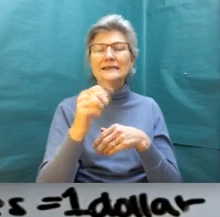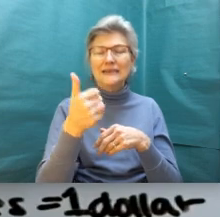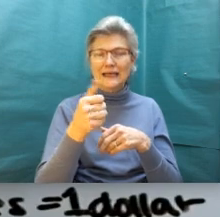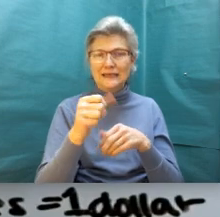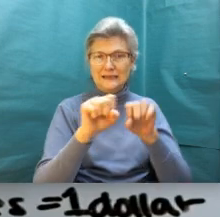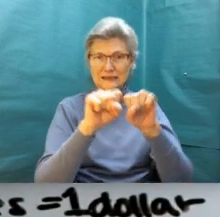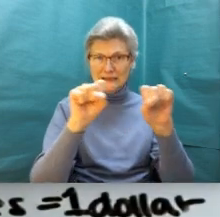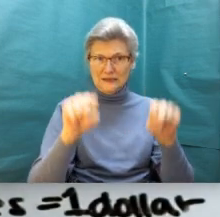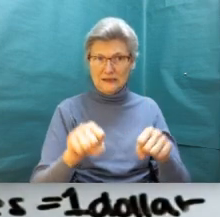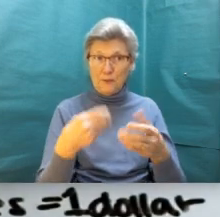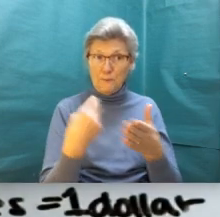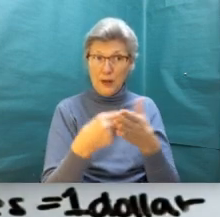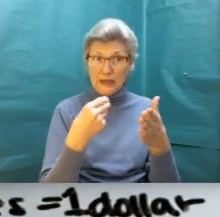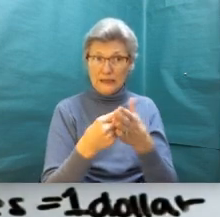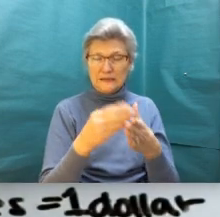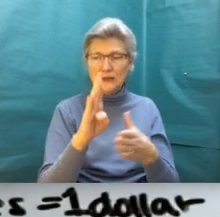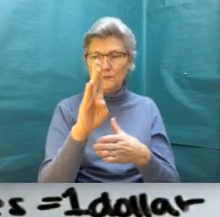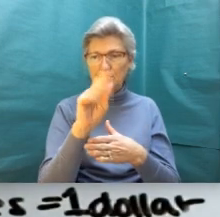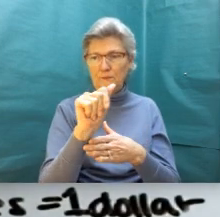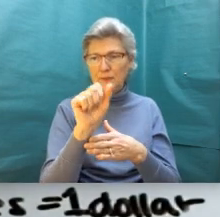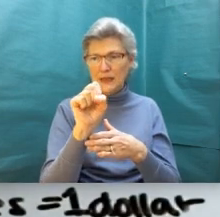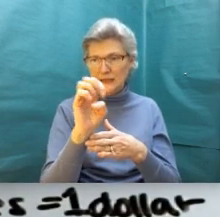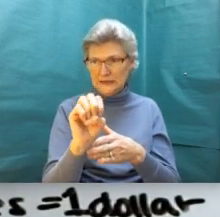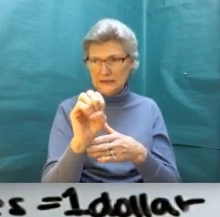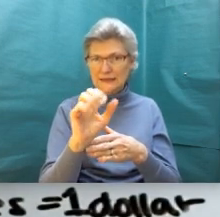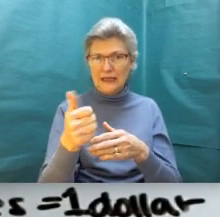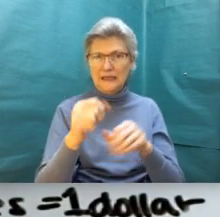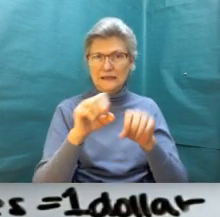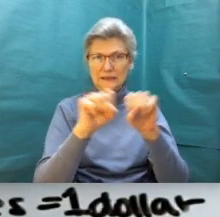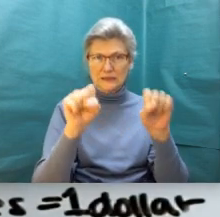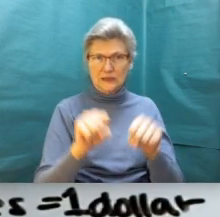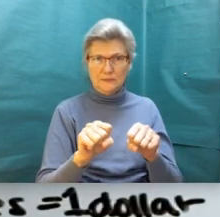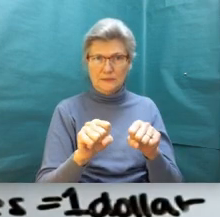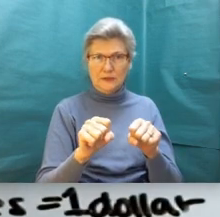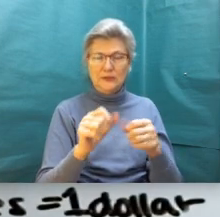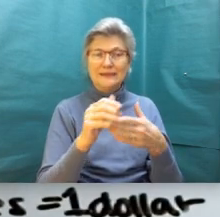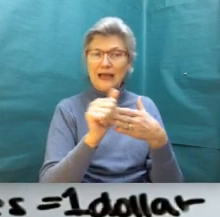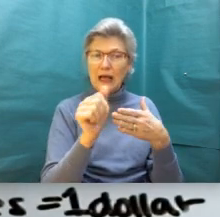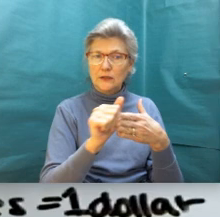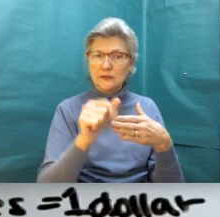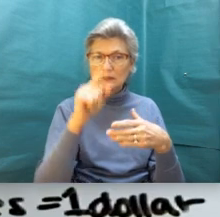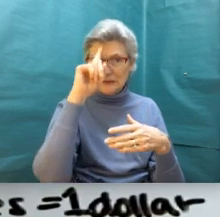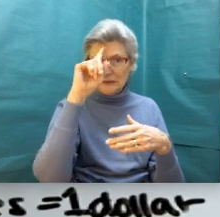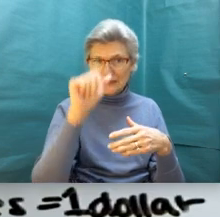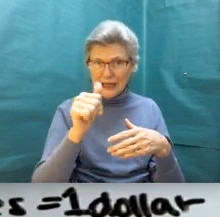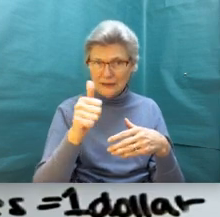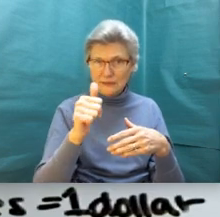well when we're thinking about dollars, dimes, and pennies.